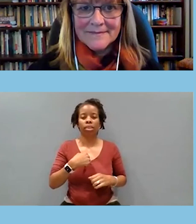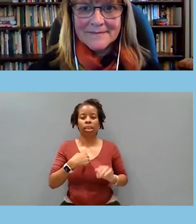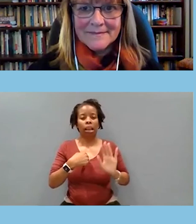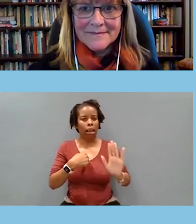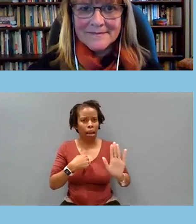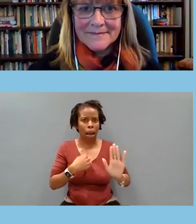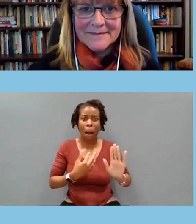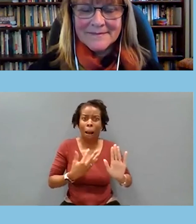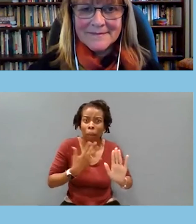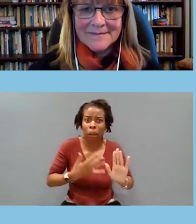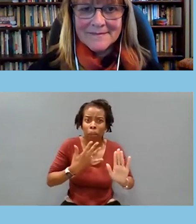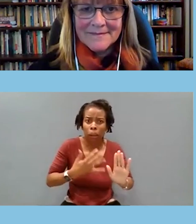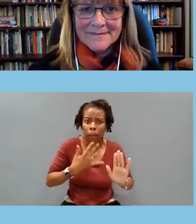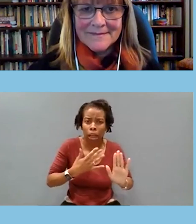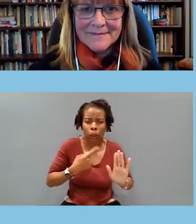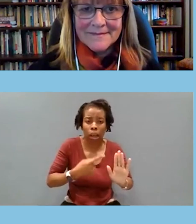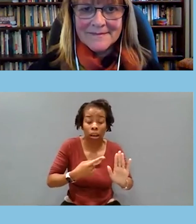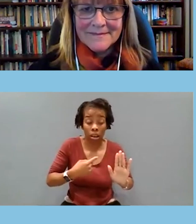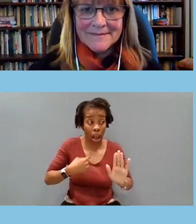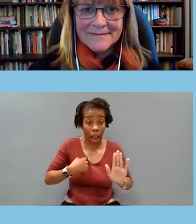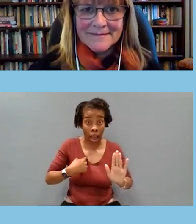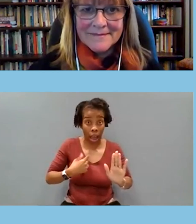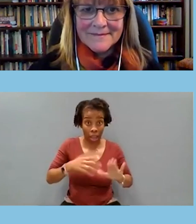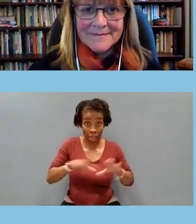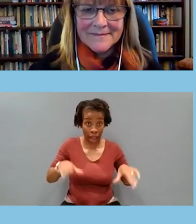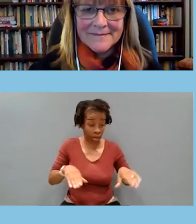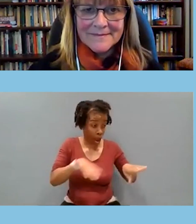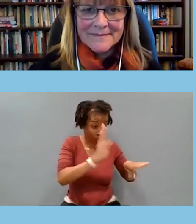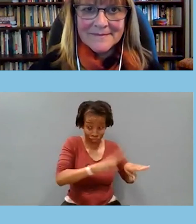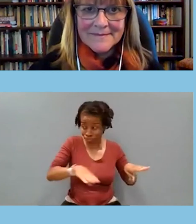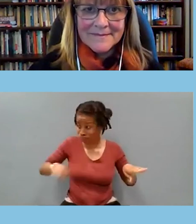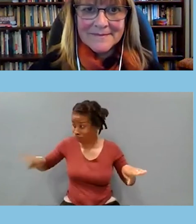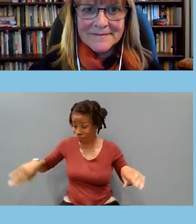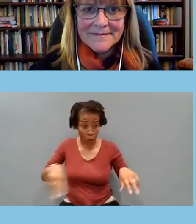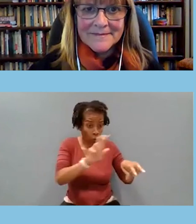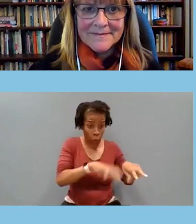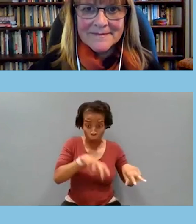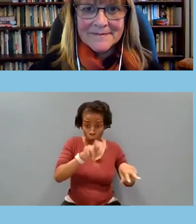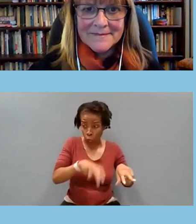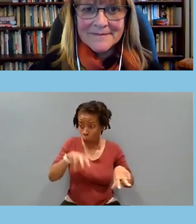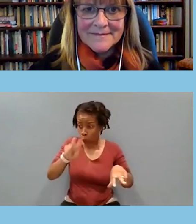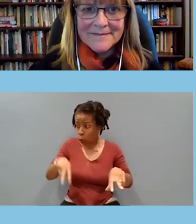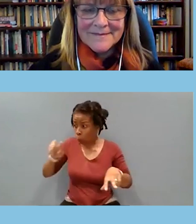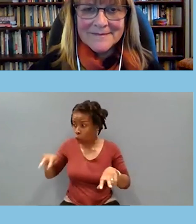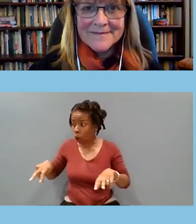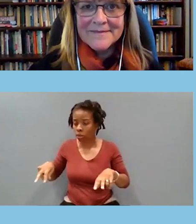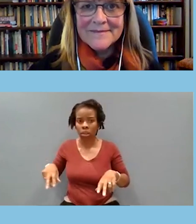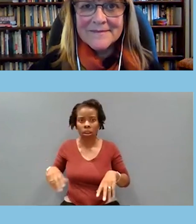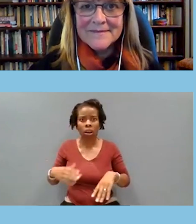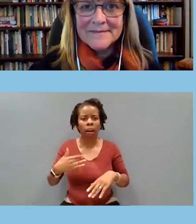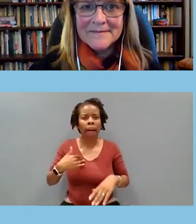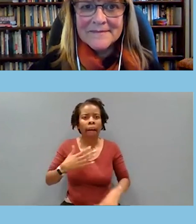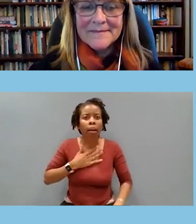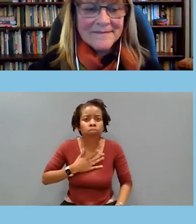having written numerous notes to myself on the desk, I have not been reminding everyone of who I am as I begin to speak throughout the